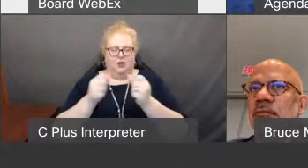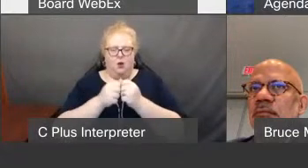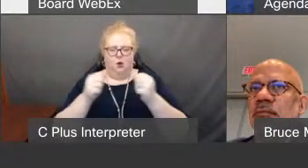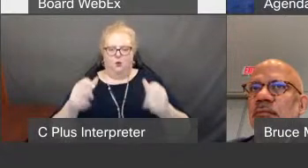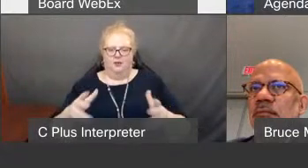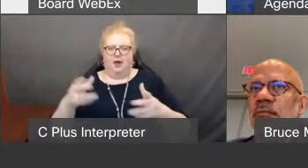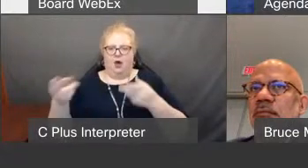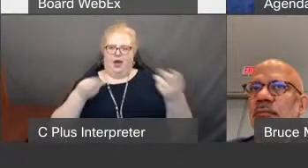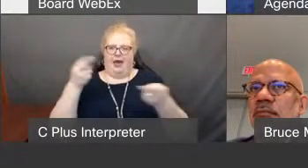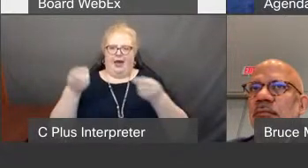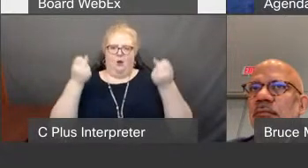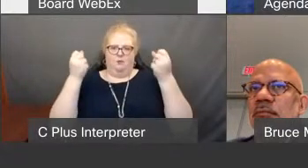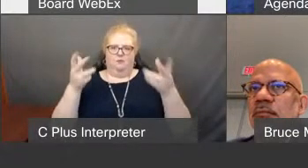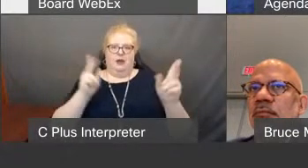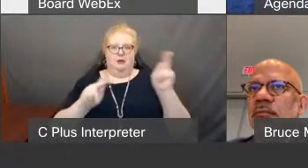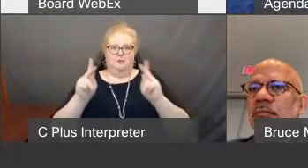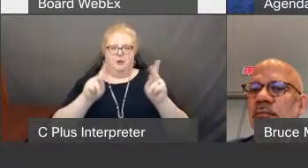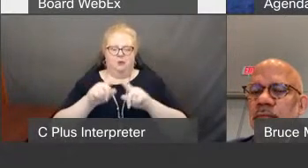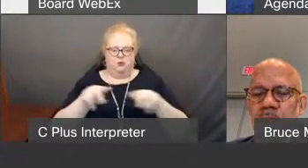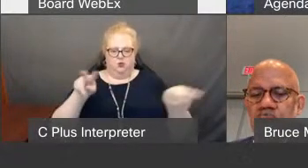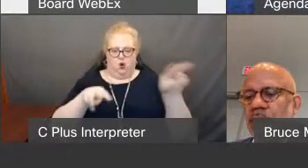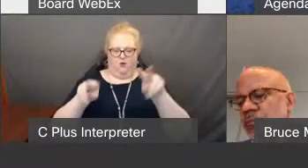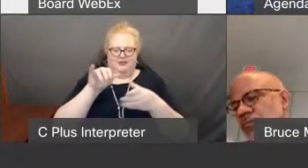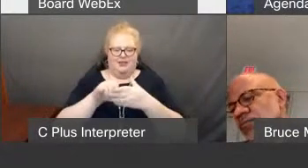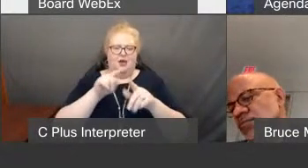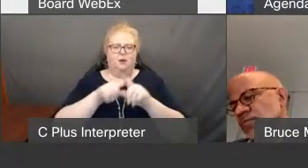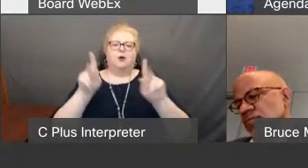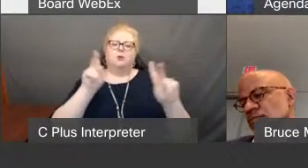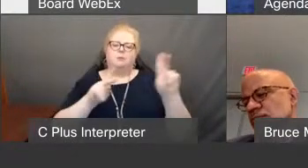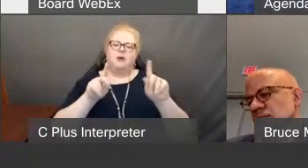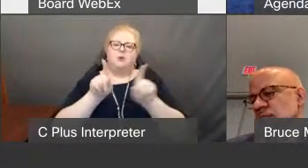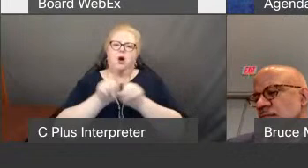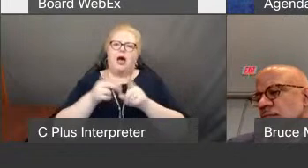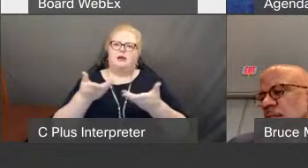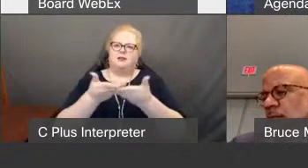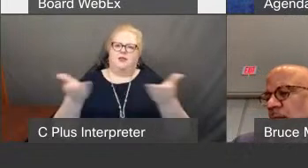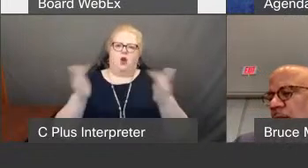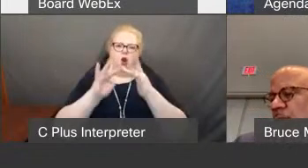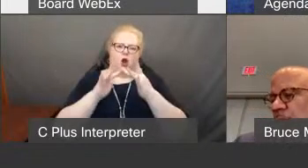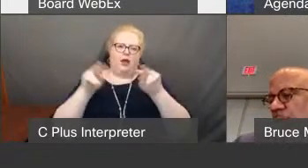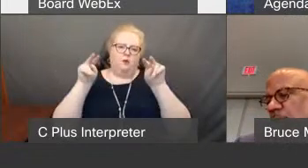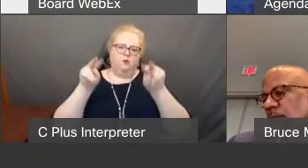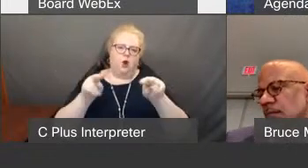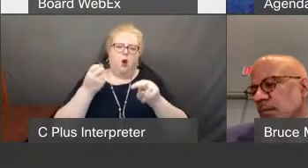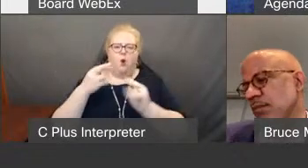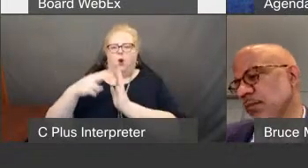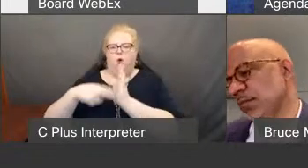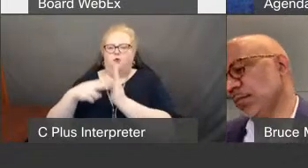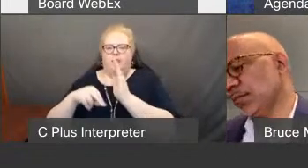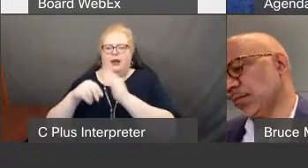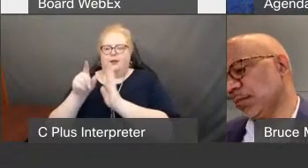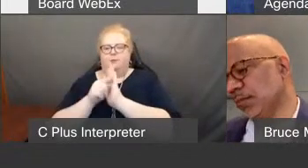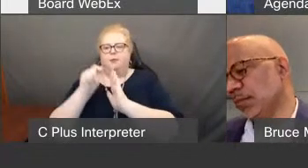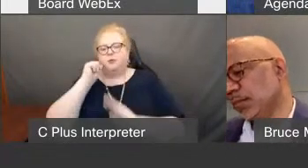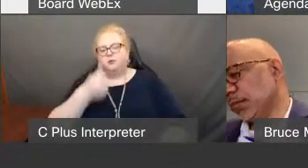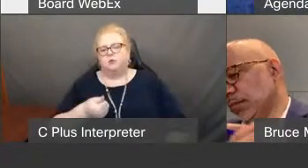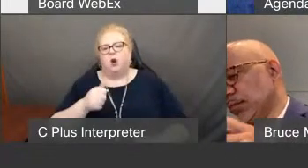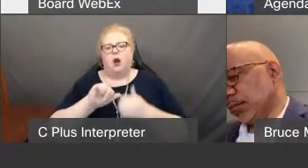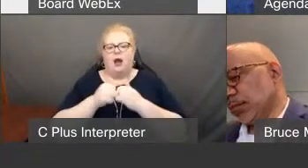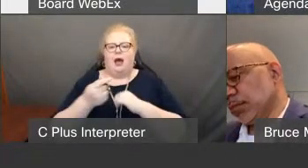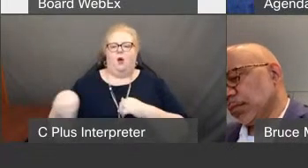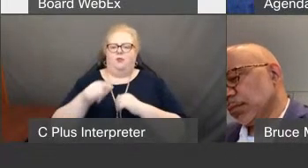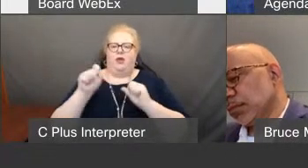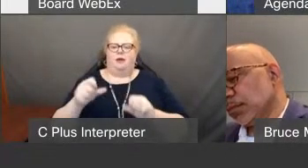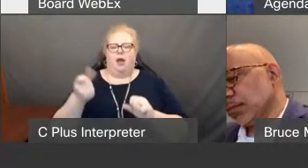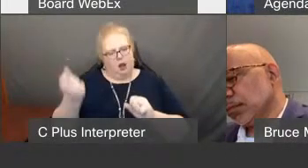to oversee that, just so people out who are watching or reading about it in the paper tomorrow have an understanding of it?